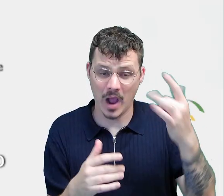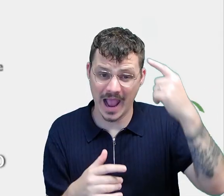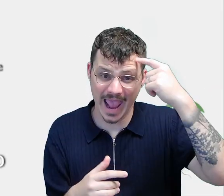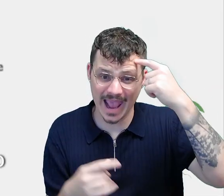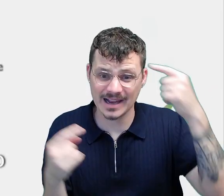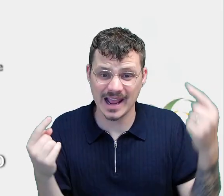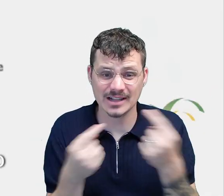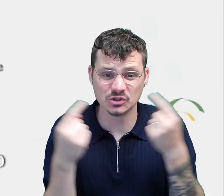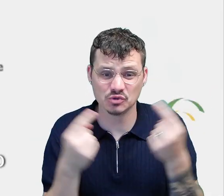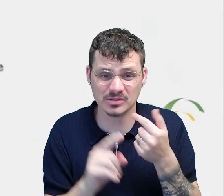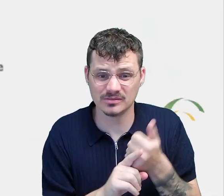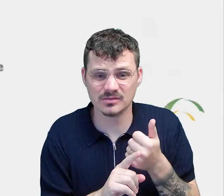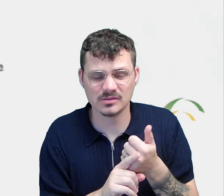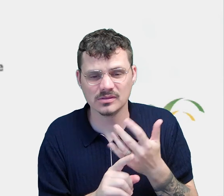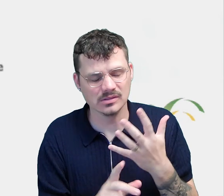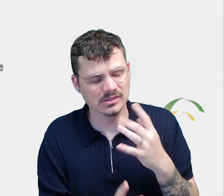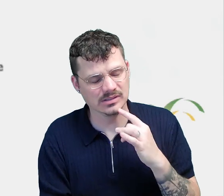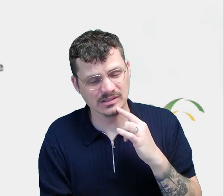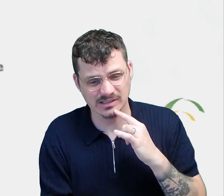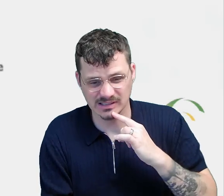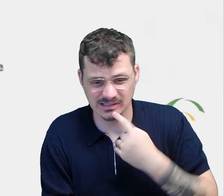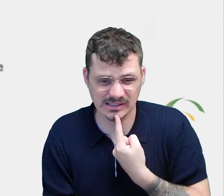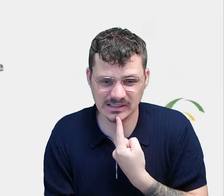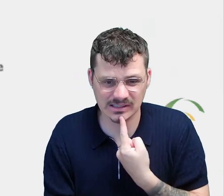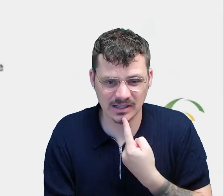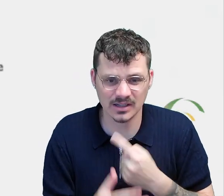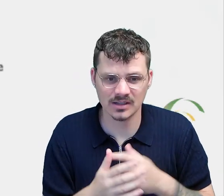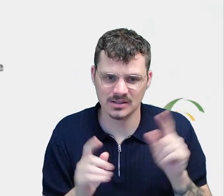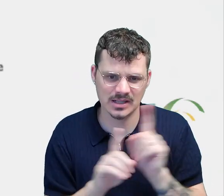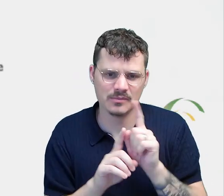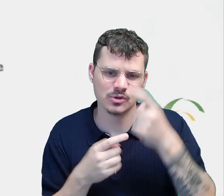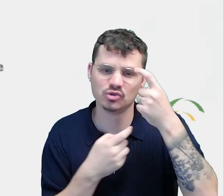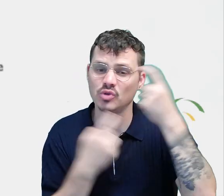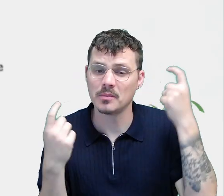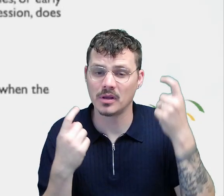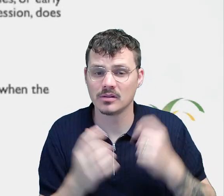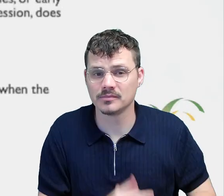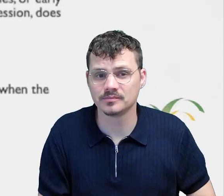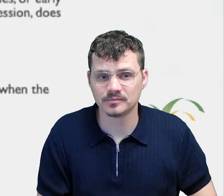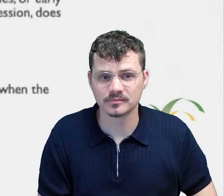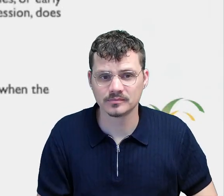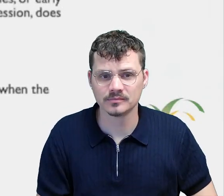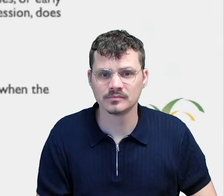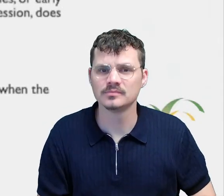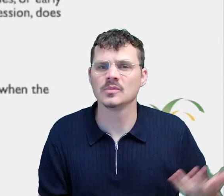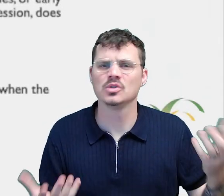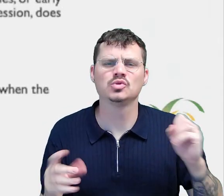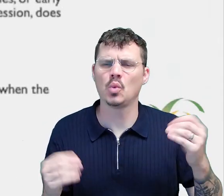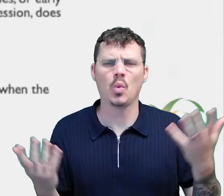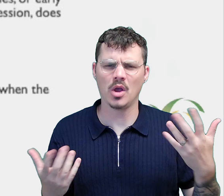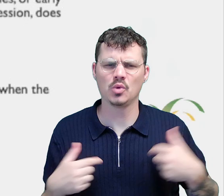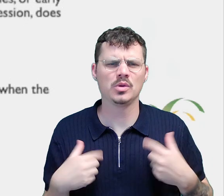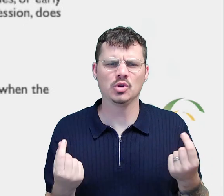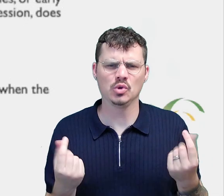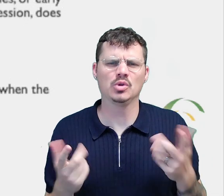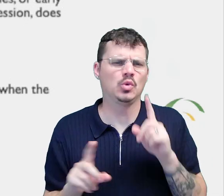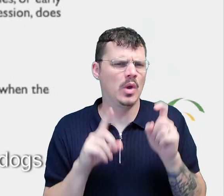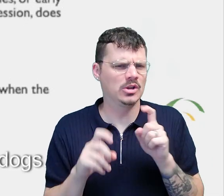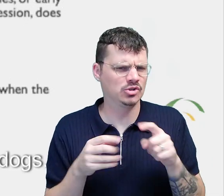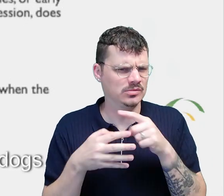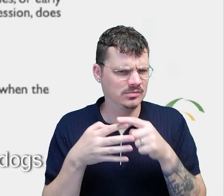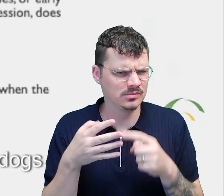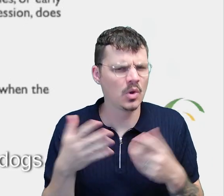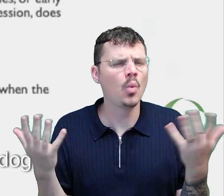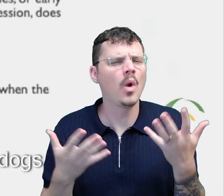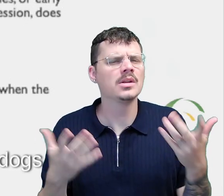head injuries were so egregiously severe as well as the trauma. So what are the questions?